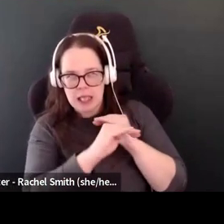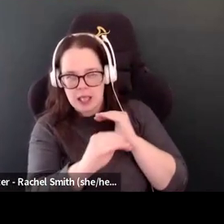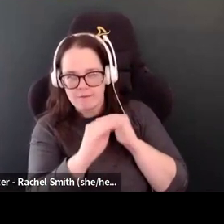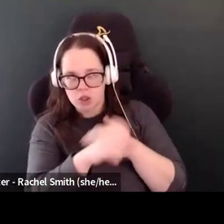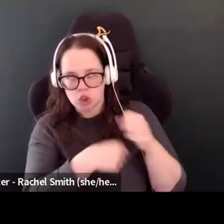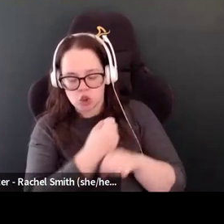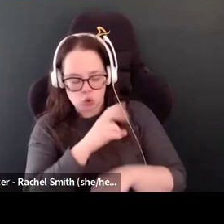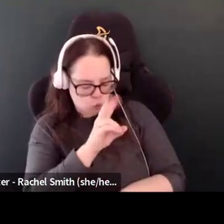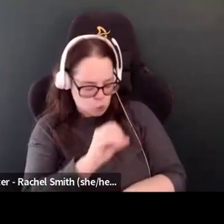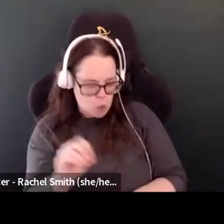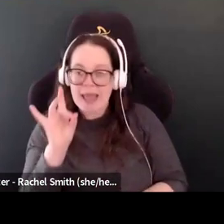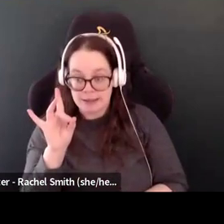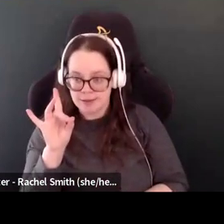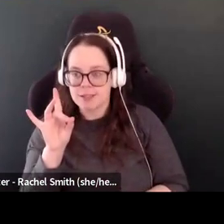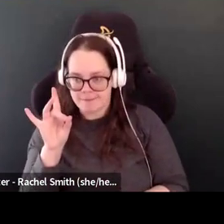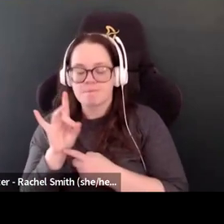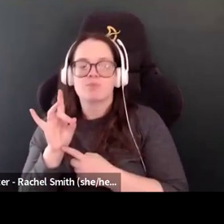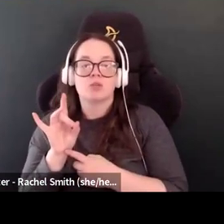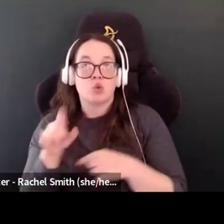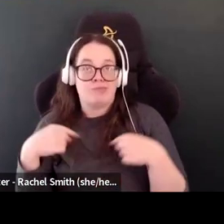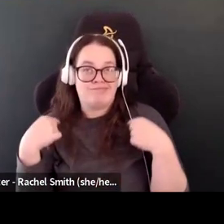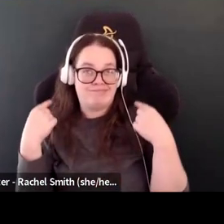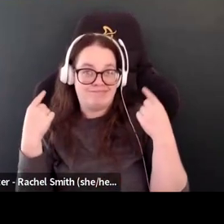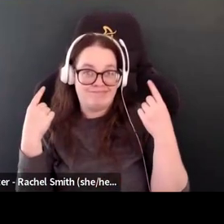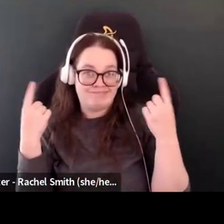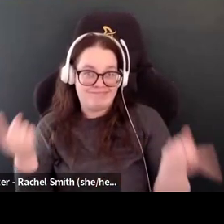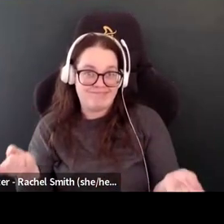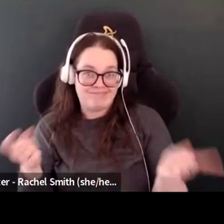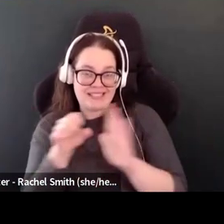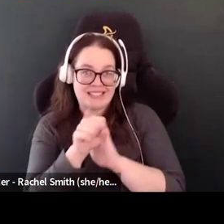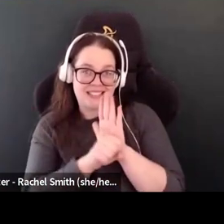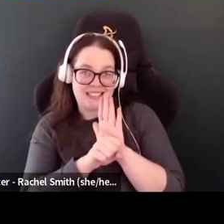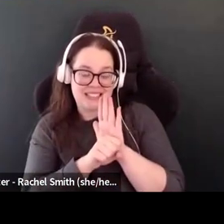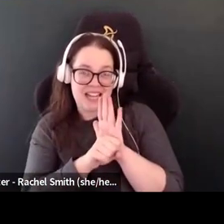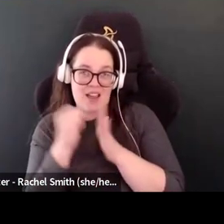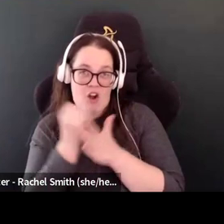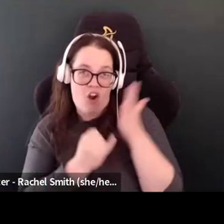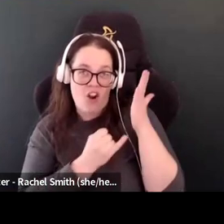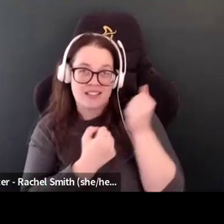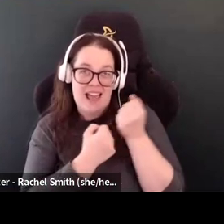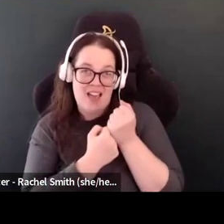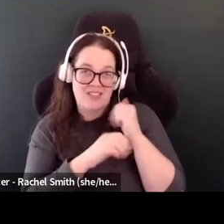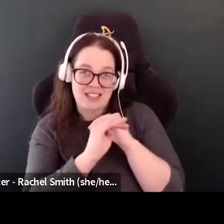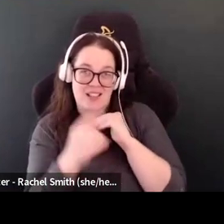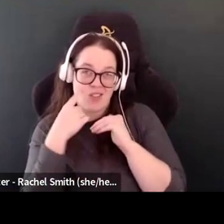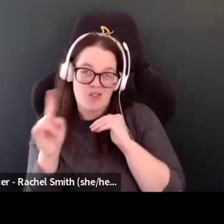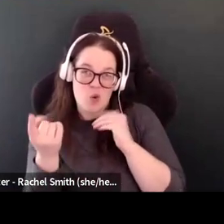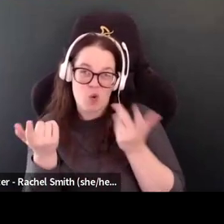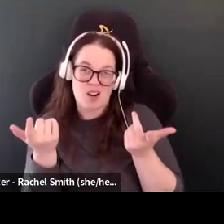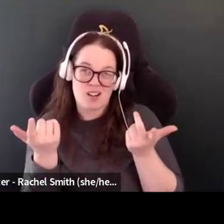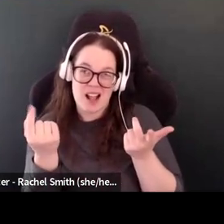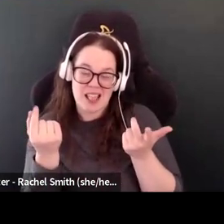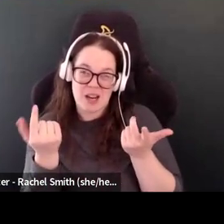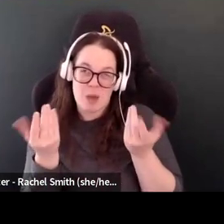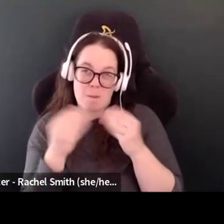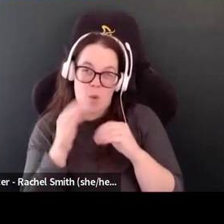2008. So have served at the state arts advocacy level for a little over, I keep saying 10